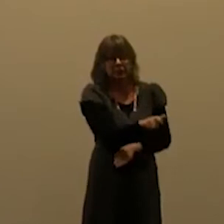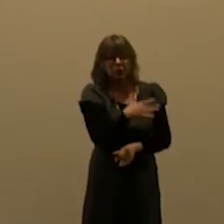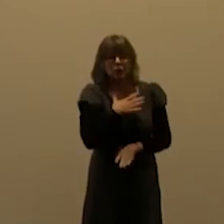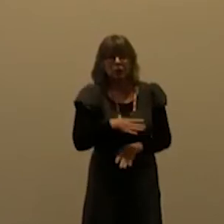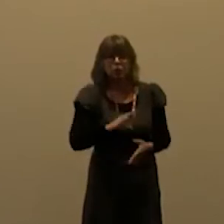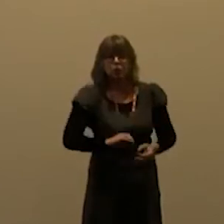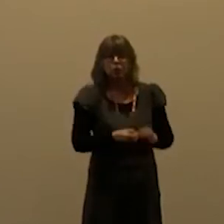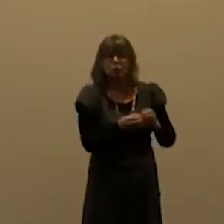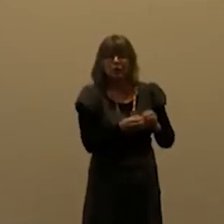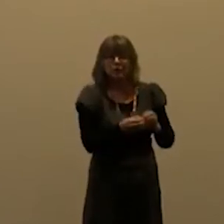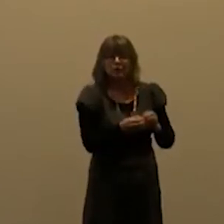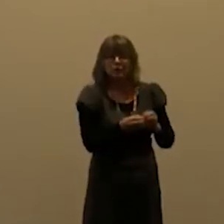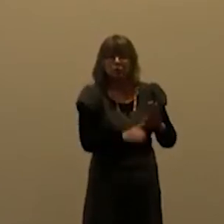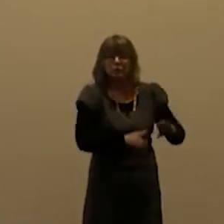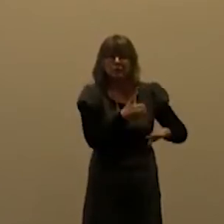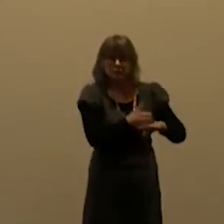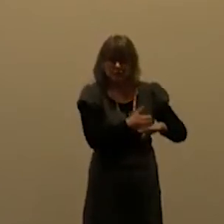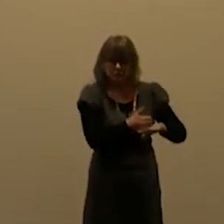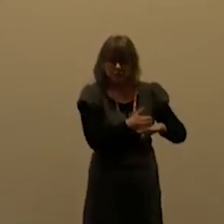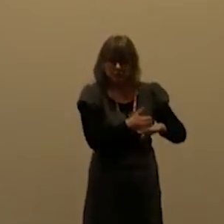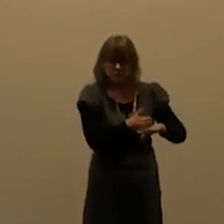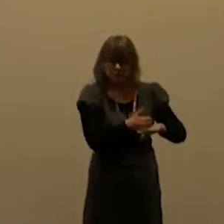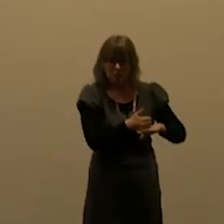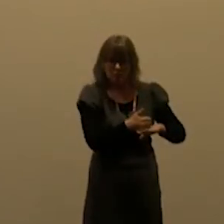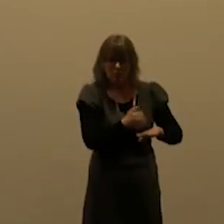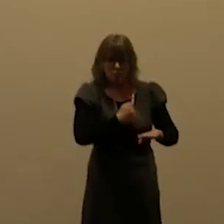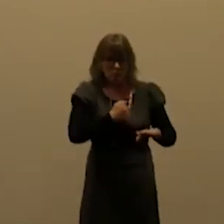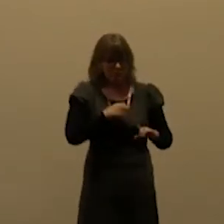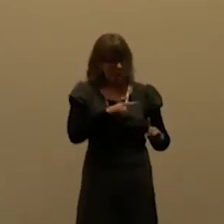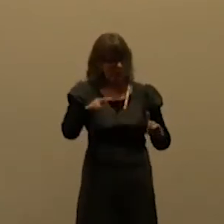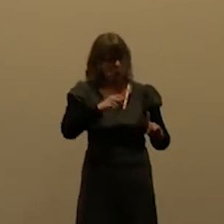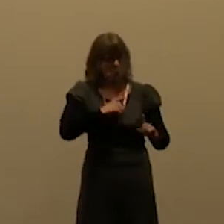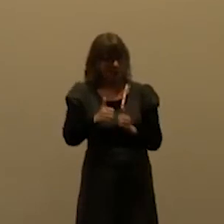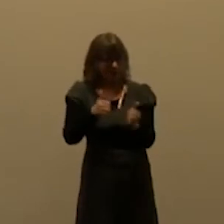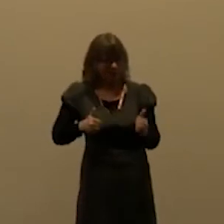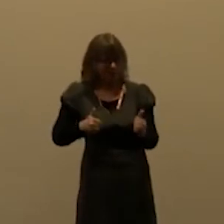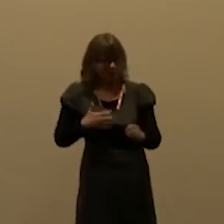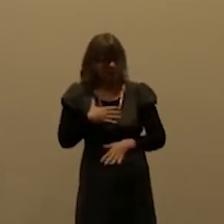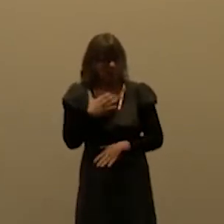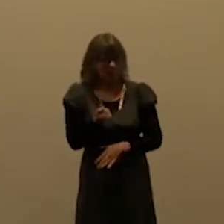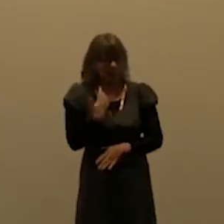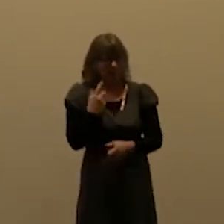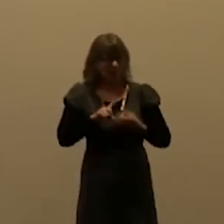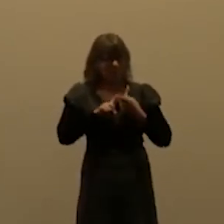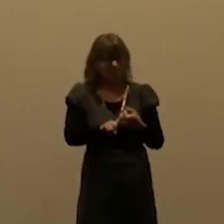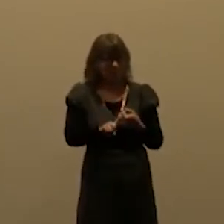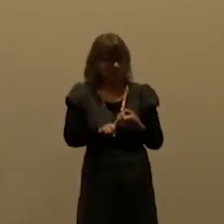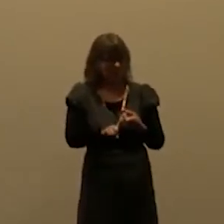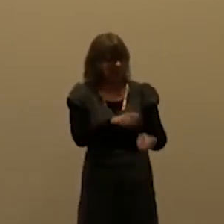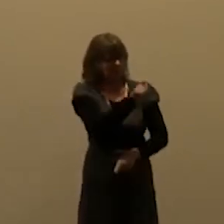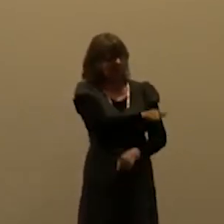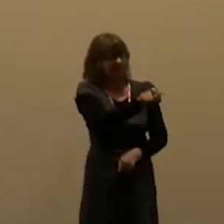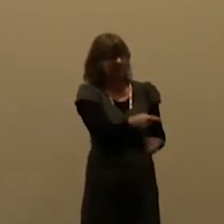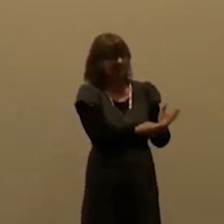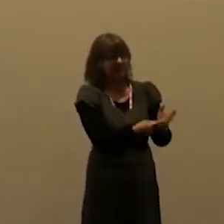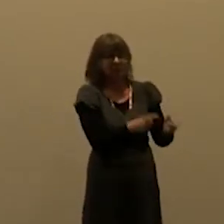need to deploy? Because for my company, we have a fixed set of tenants. And Yeah,